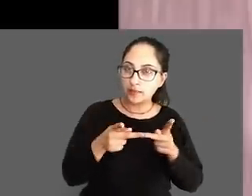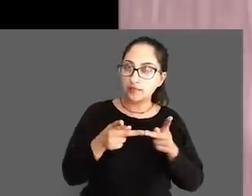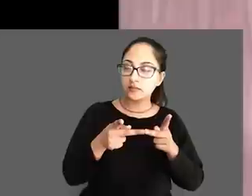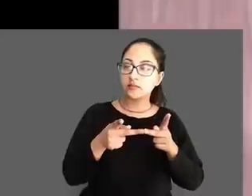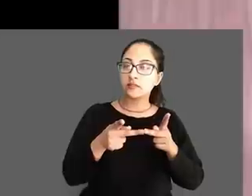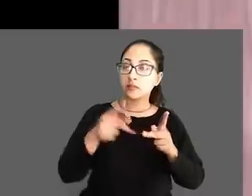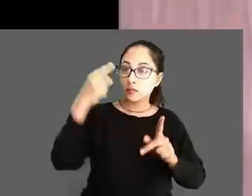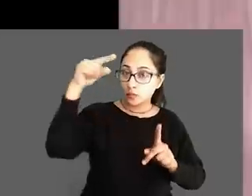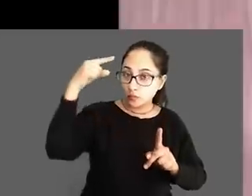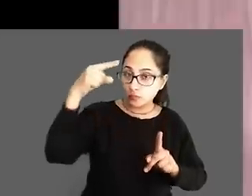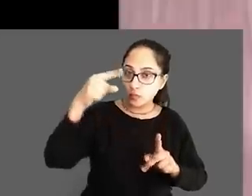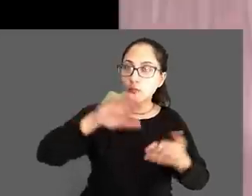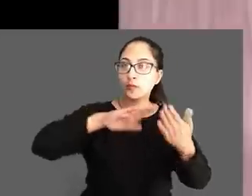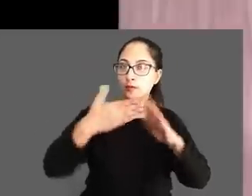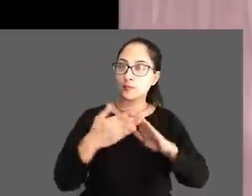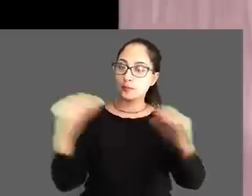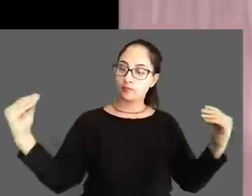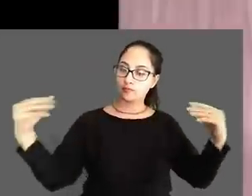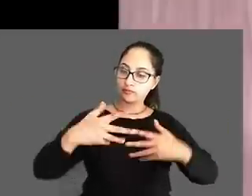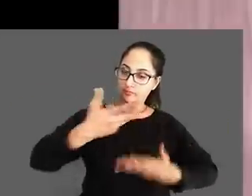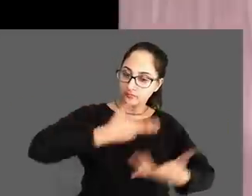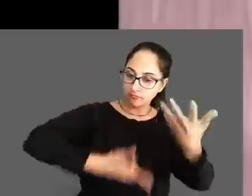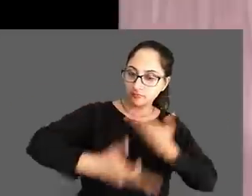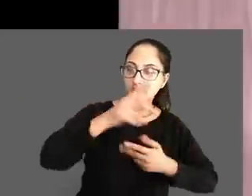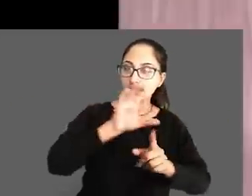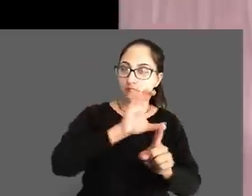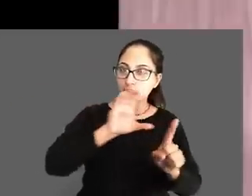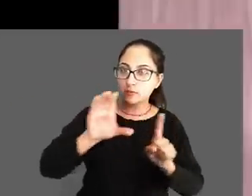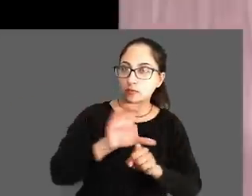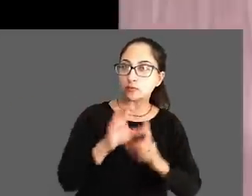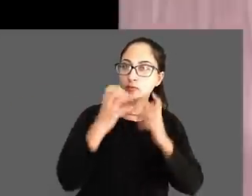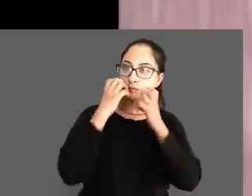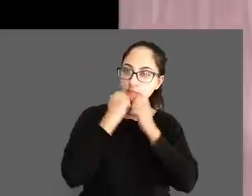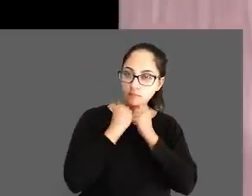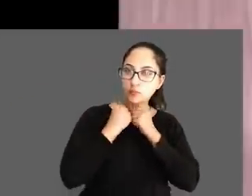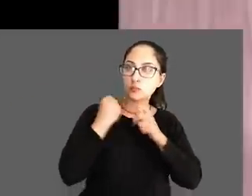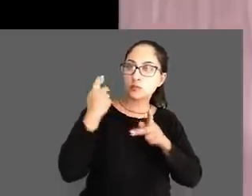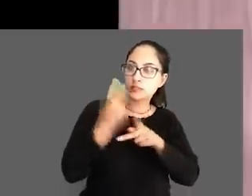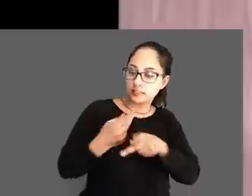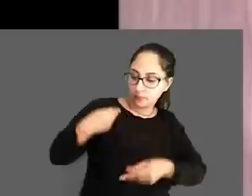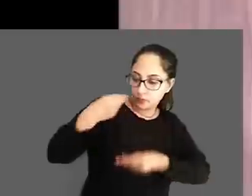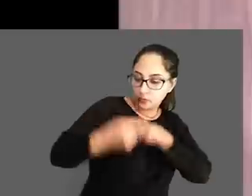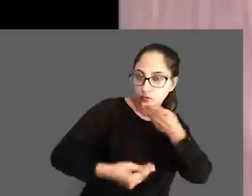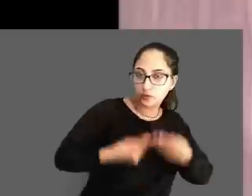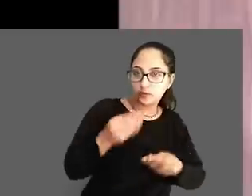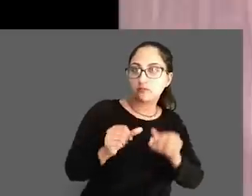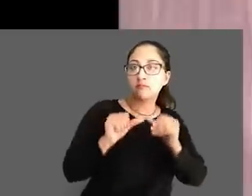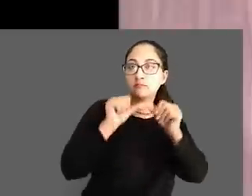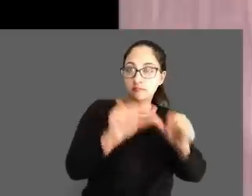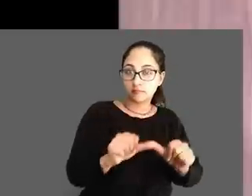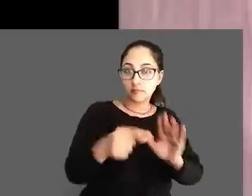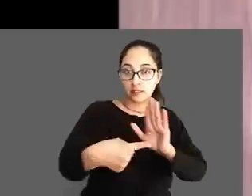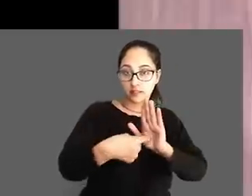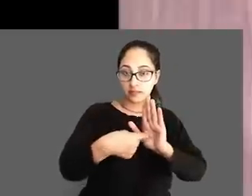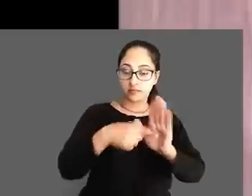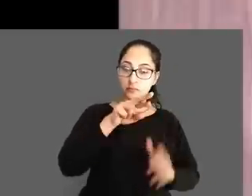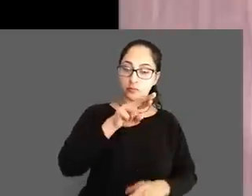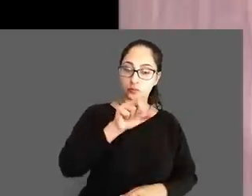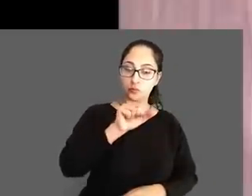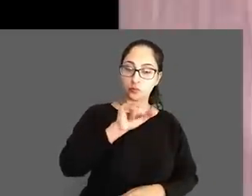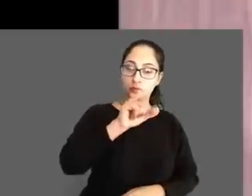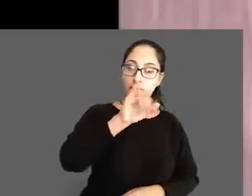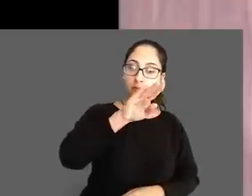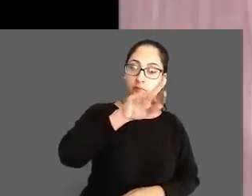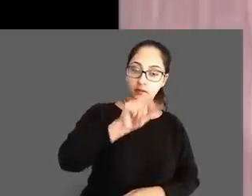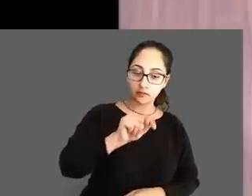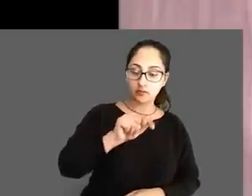Historically serving communities of different interpretations and spiritual affiliations, these spaces have retained their